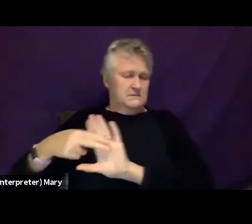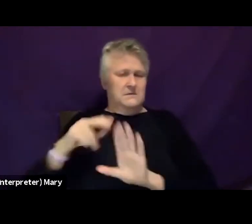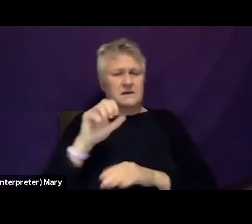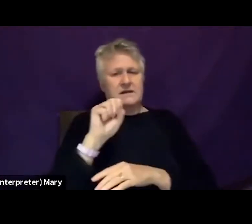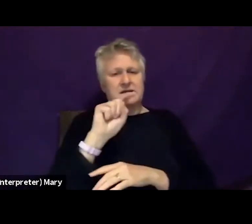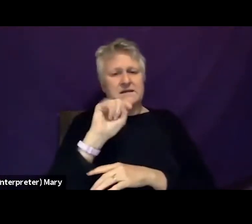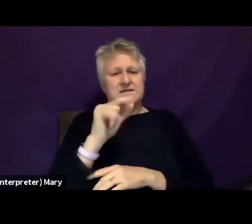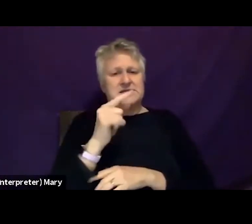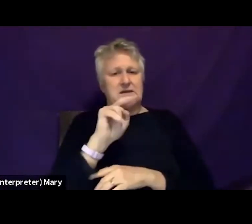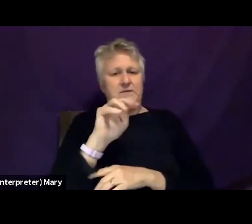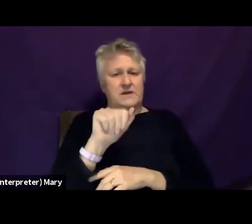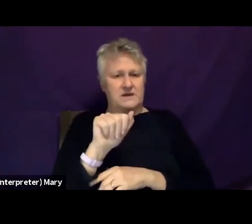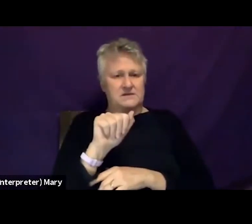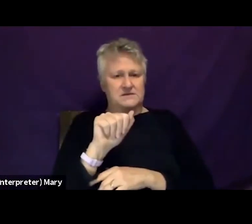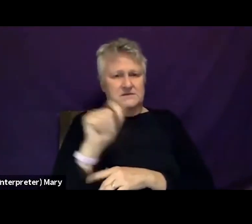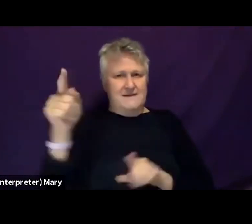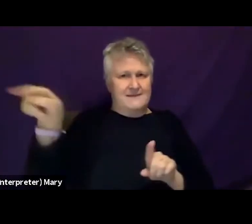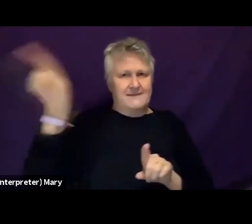pictures with